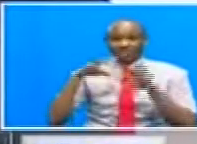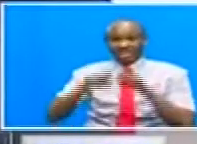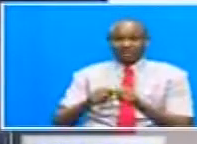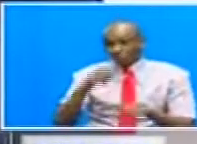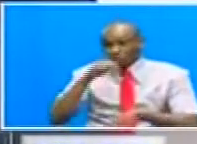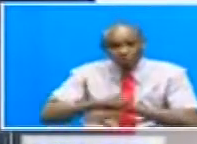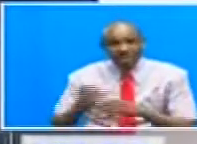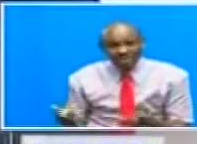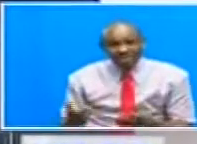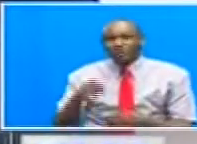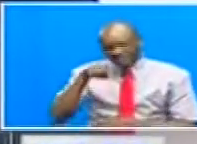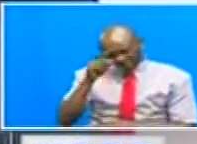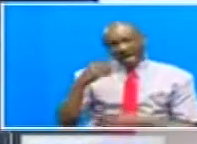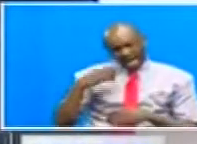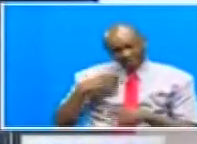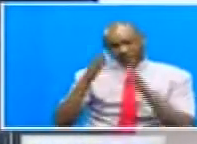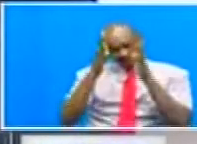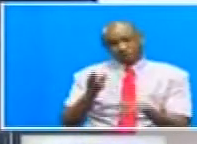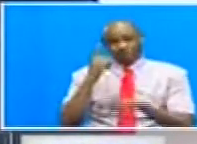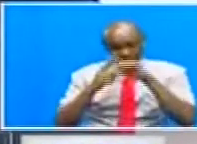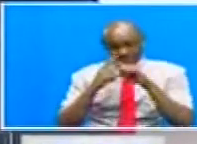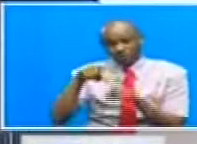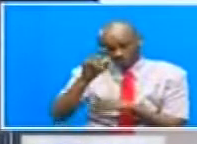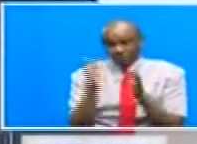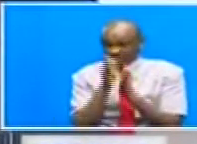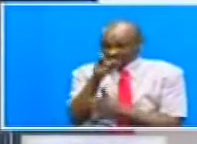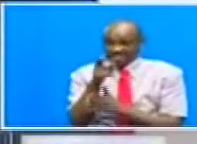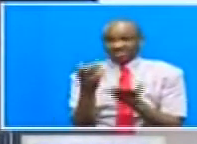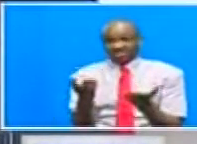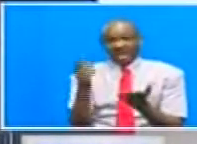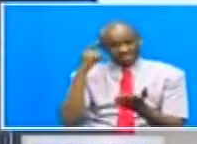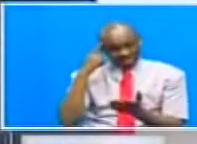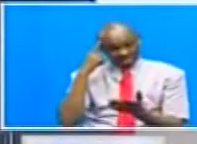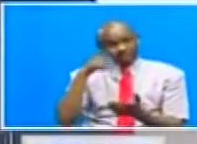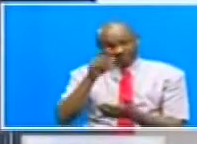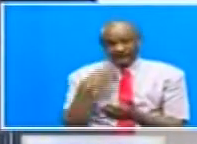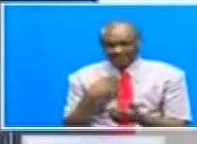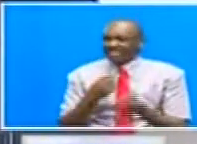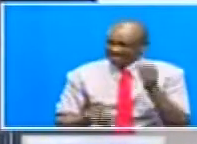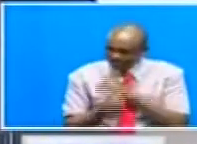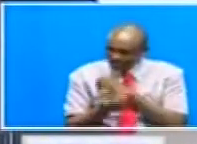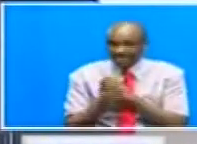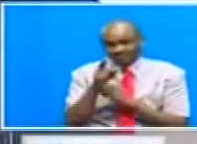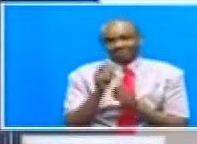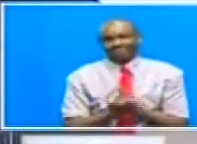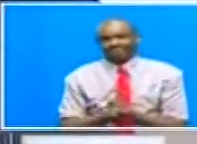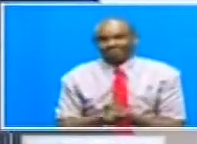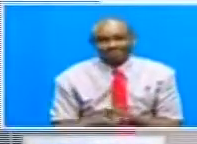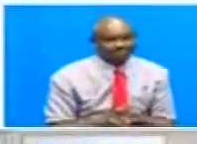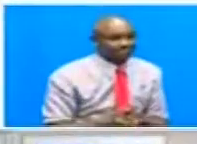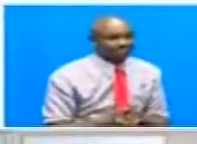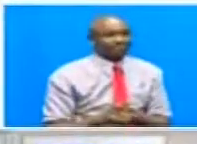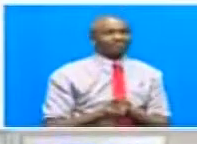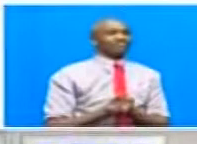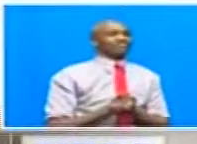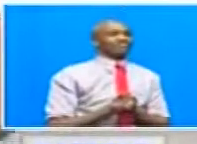schools. Do you have a personal experience with respect to this? I think I believe in your word. Just tell us a little bit about that. Well, I thank you.